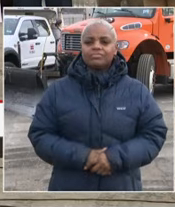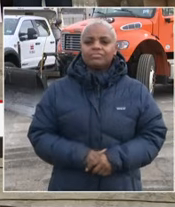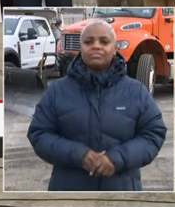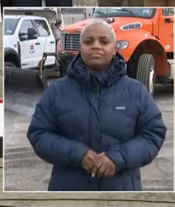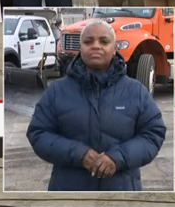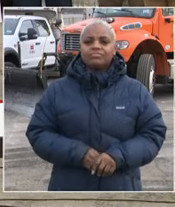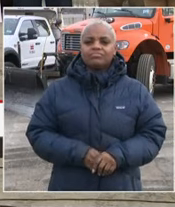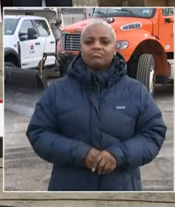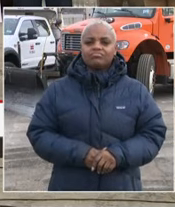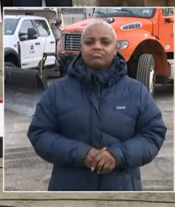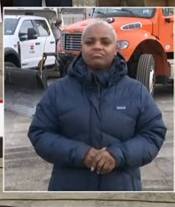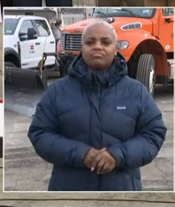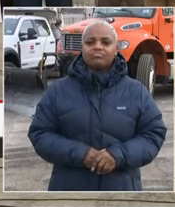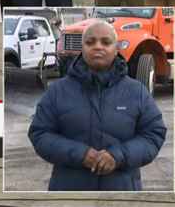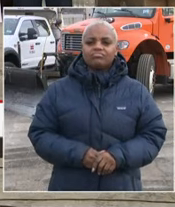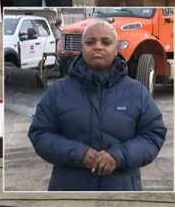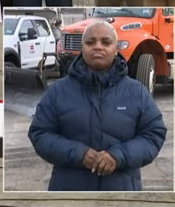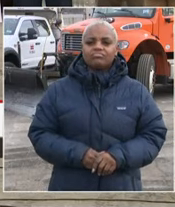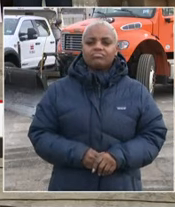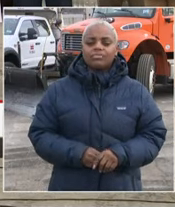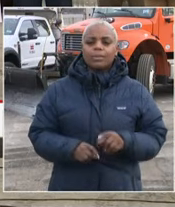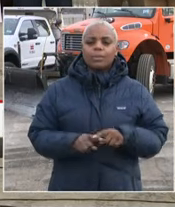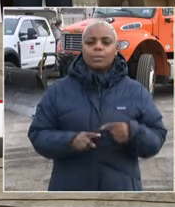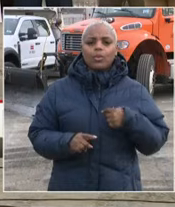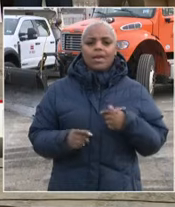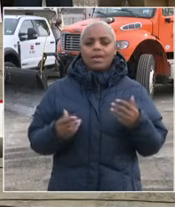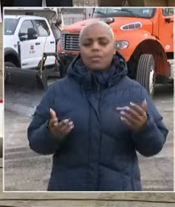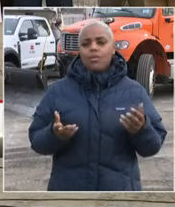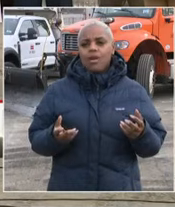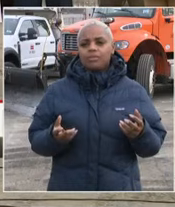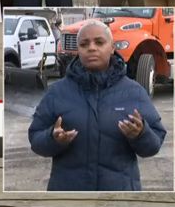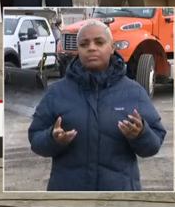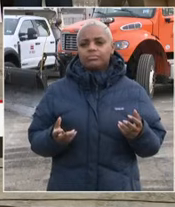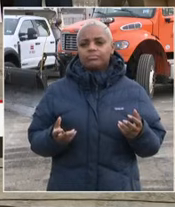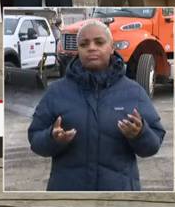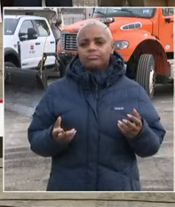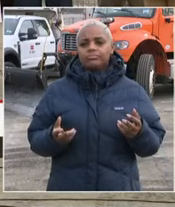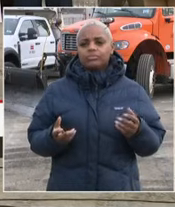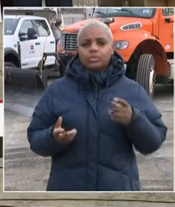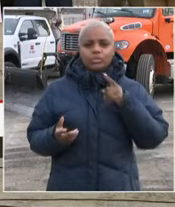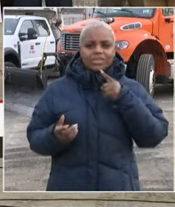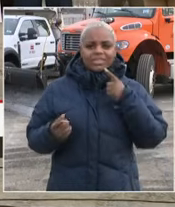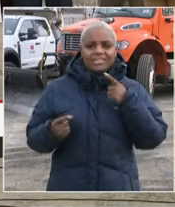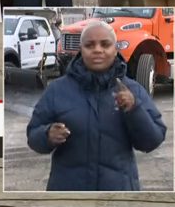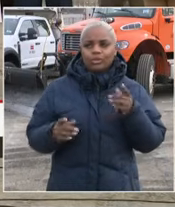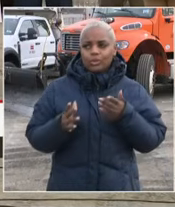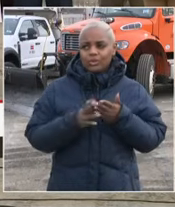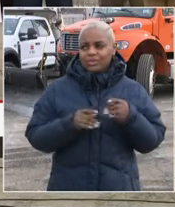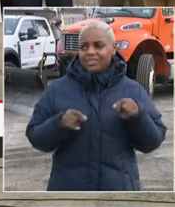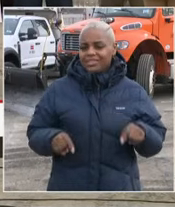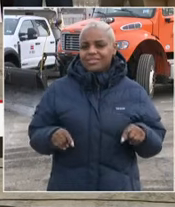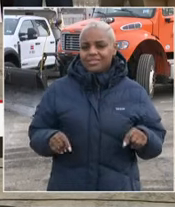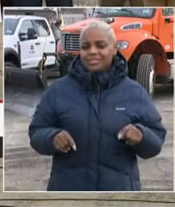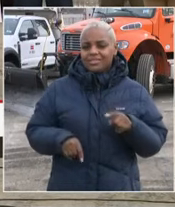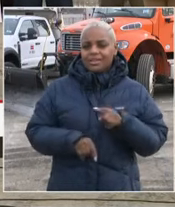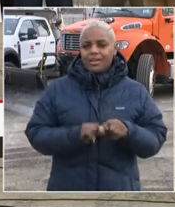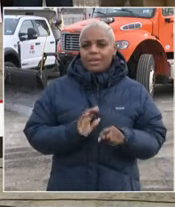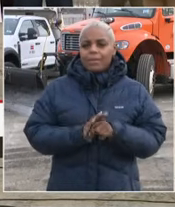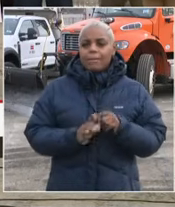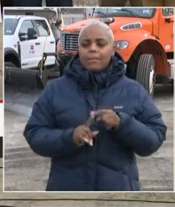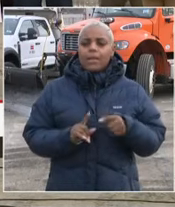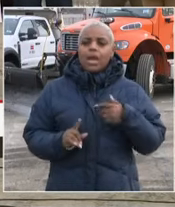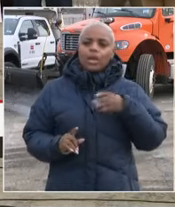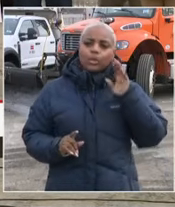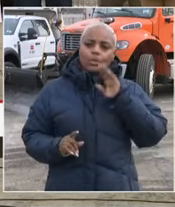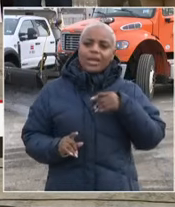a event like this, which is, I may sound a little calm, but this is a big storm, all right?